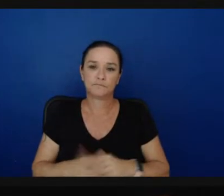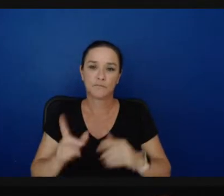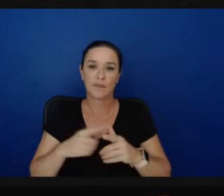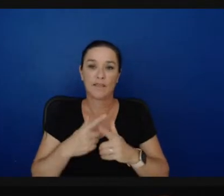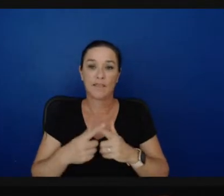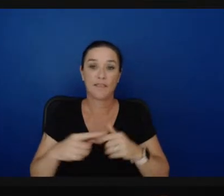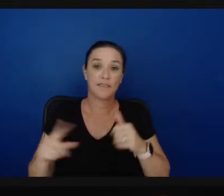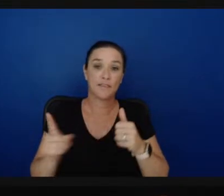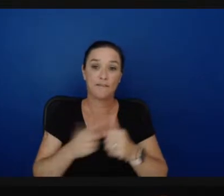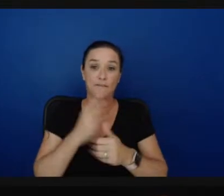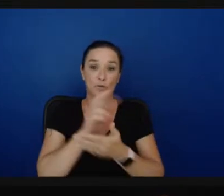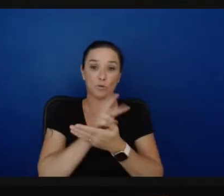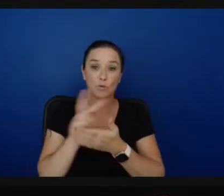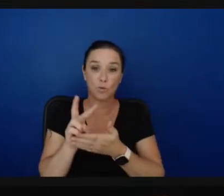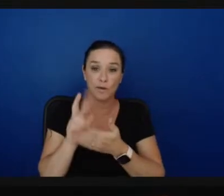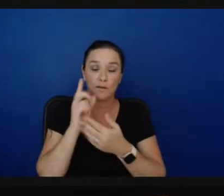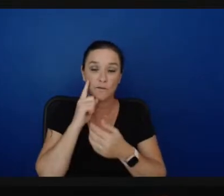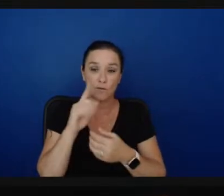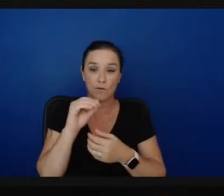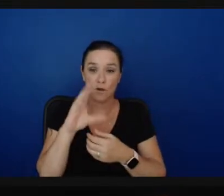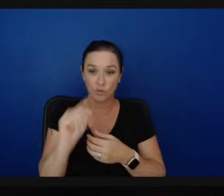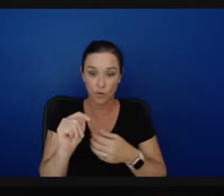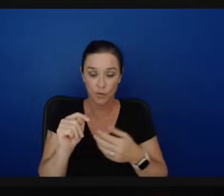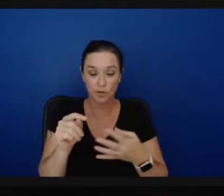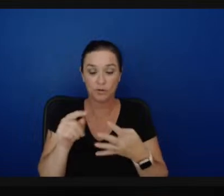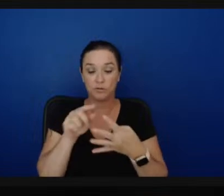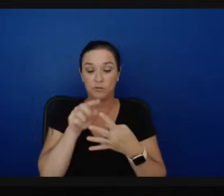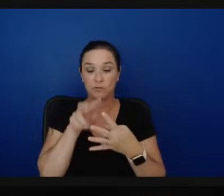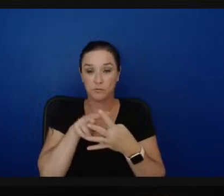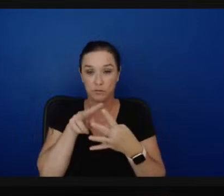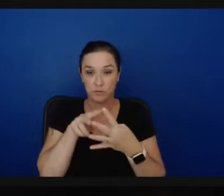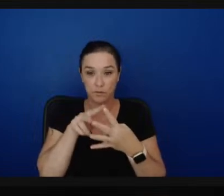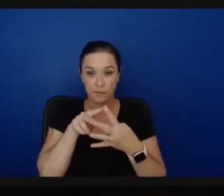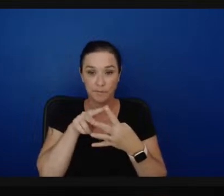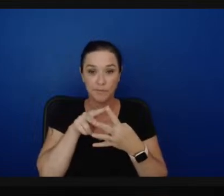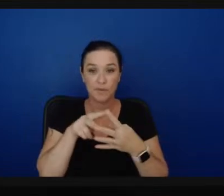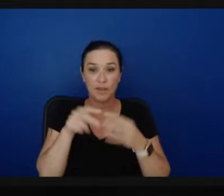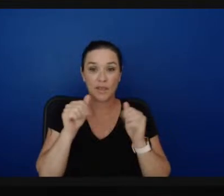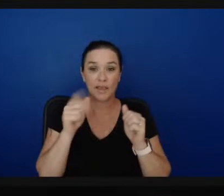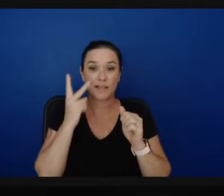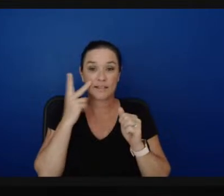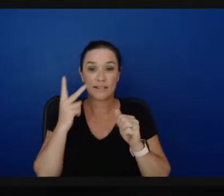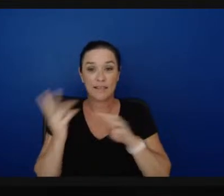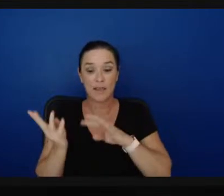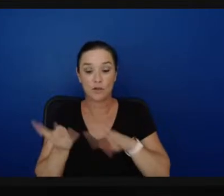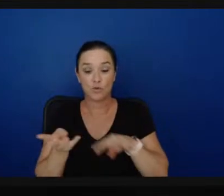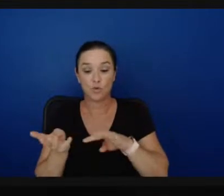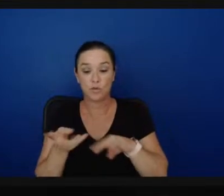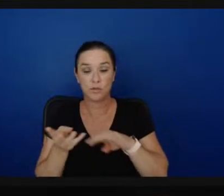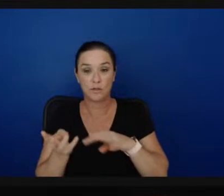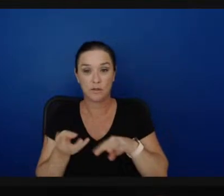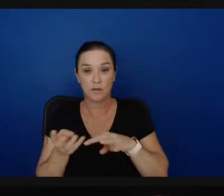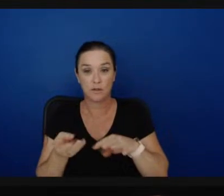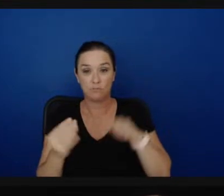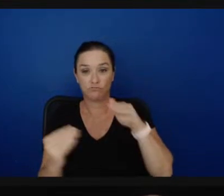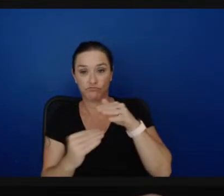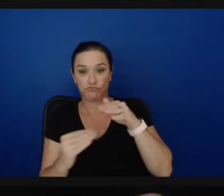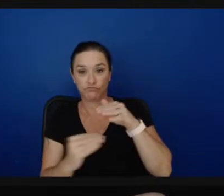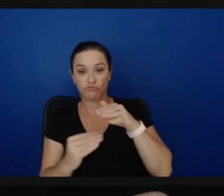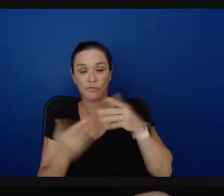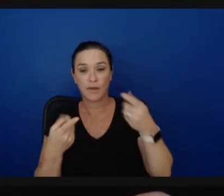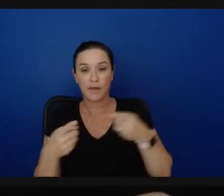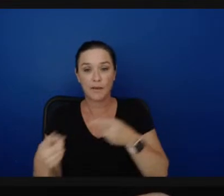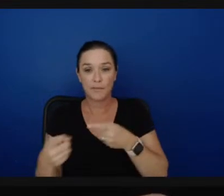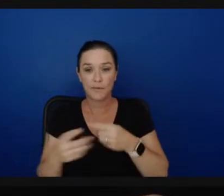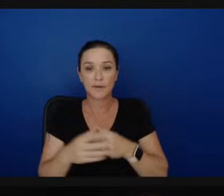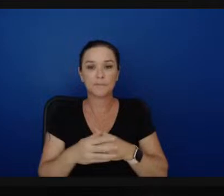weeks of October, where we saw the beginning of the intrusion, clear bullseye pattern, southwest outside the